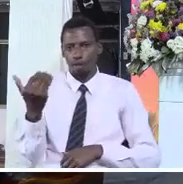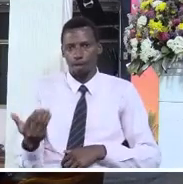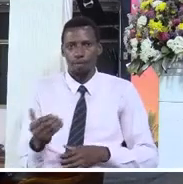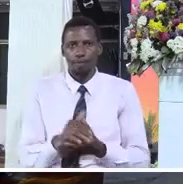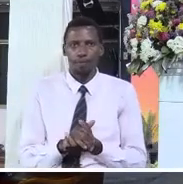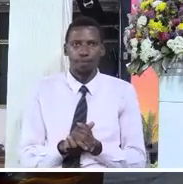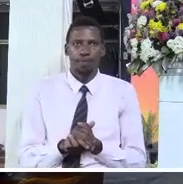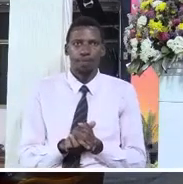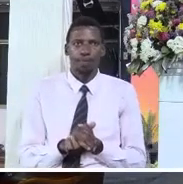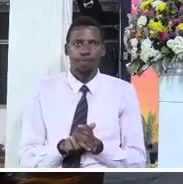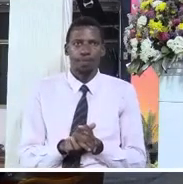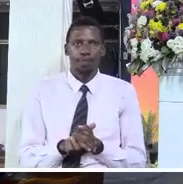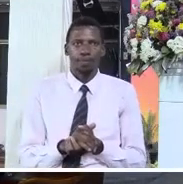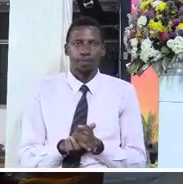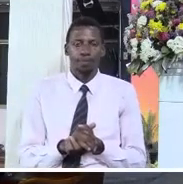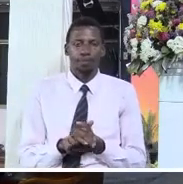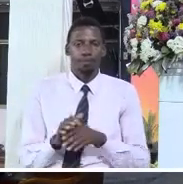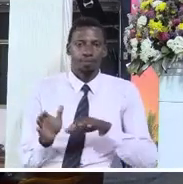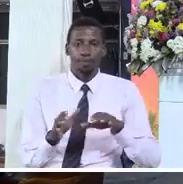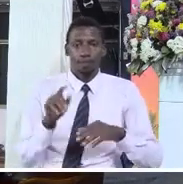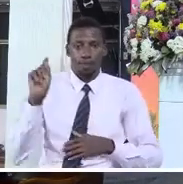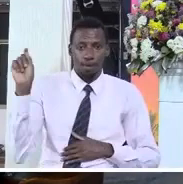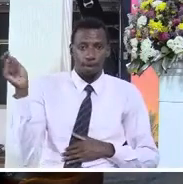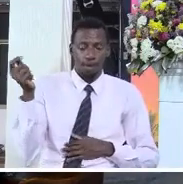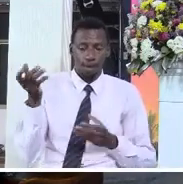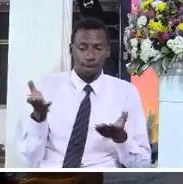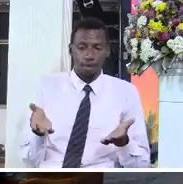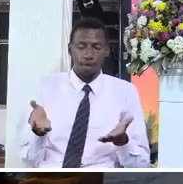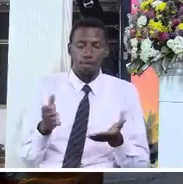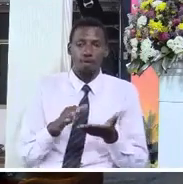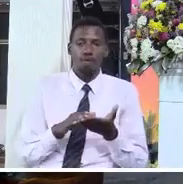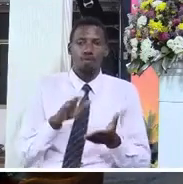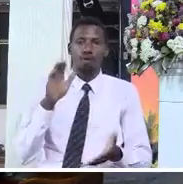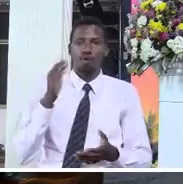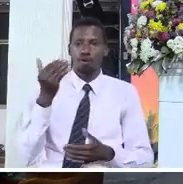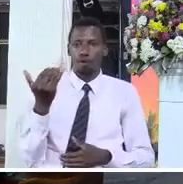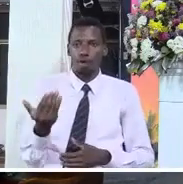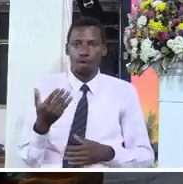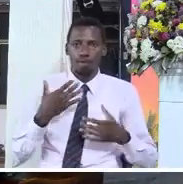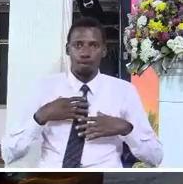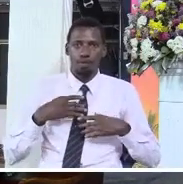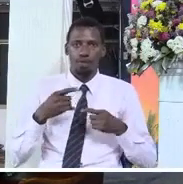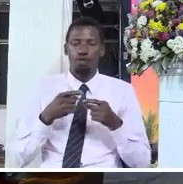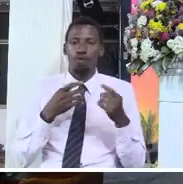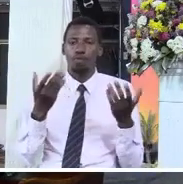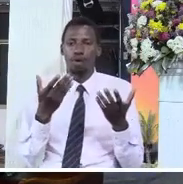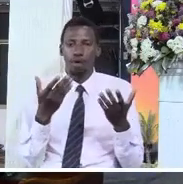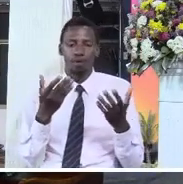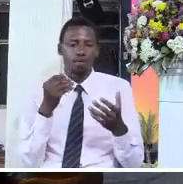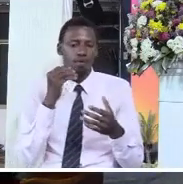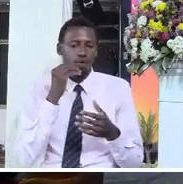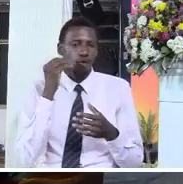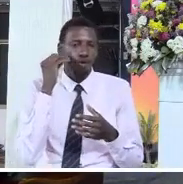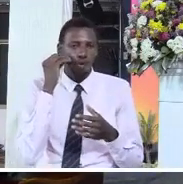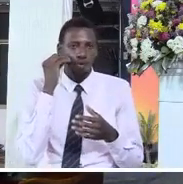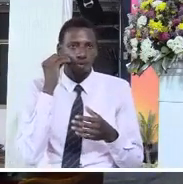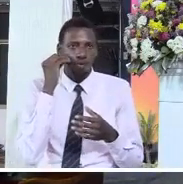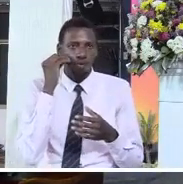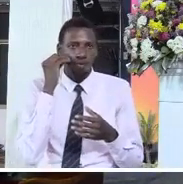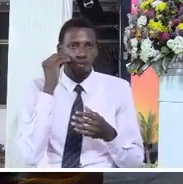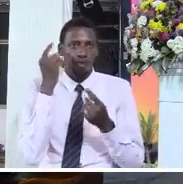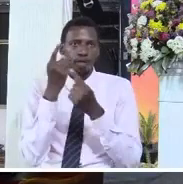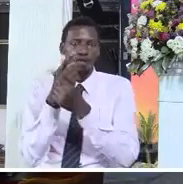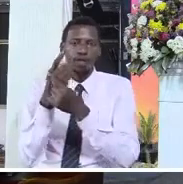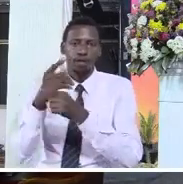In our setup, in the Kenyan context, most young people, they come from home in different parts of this